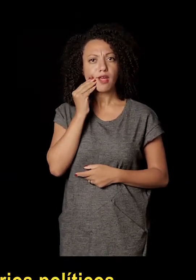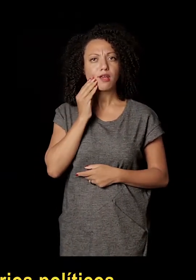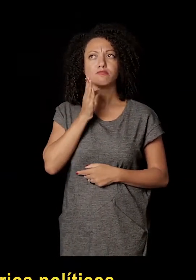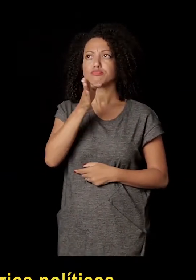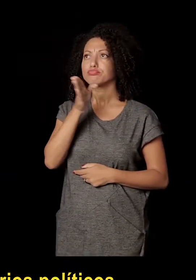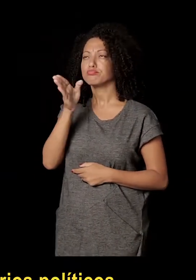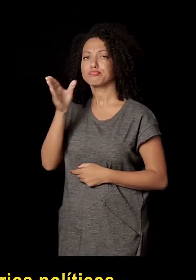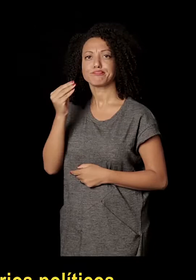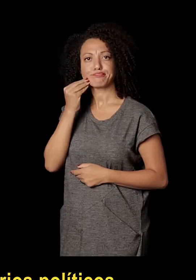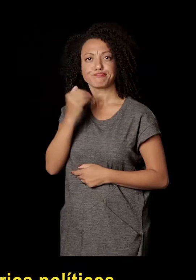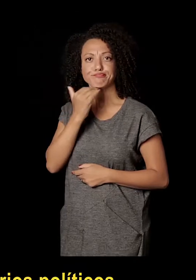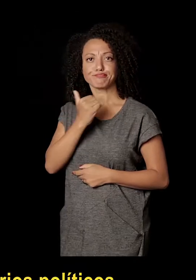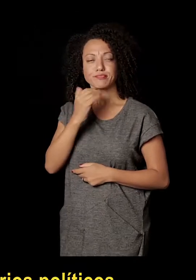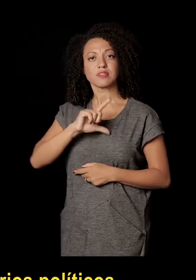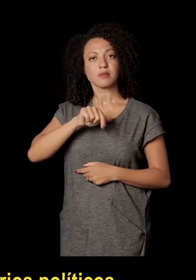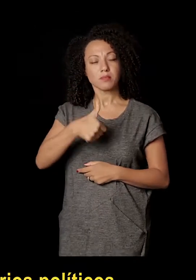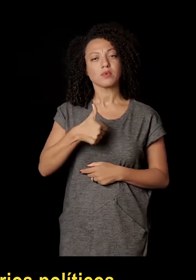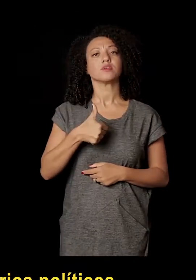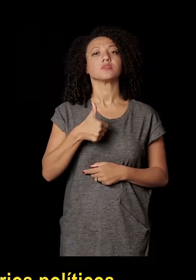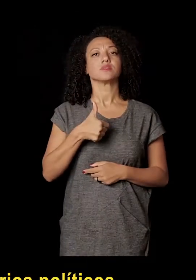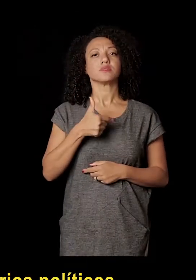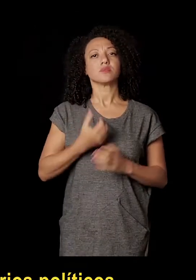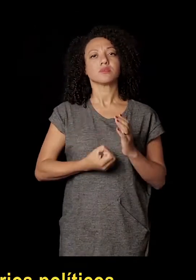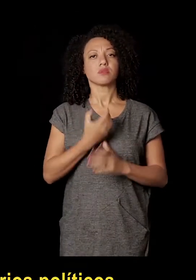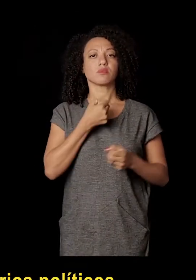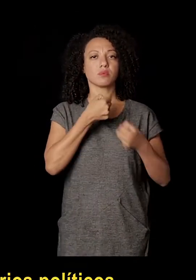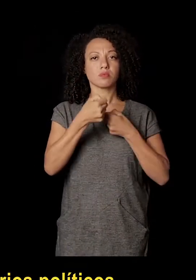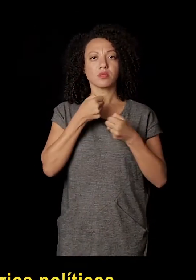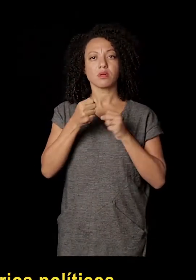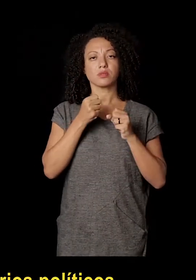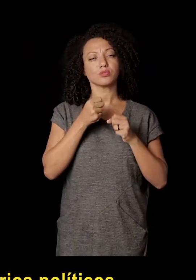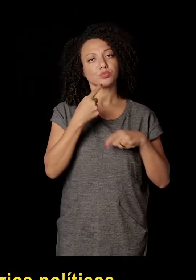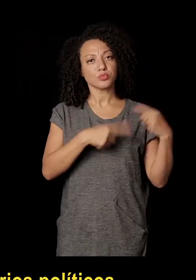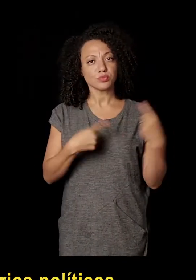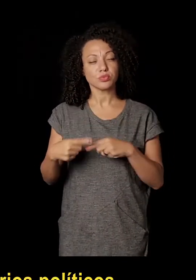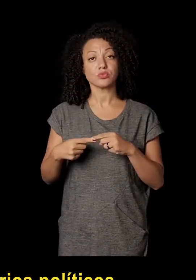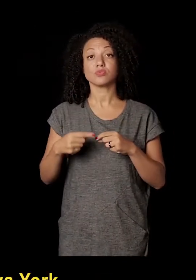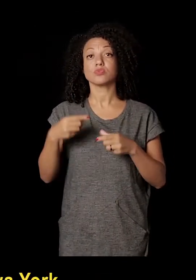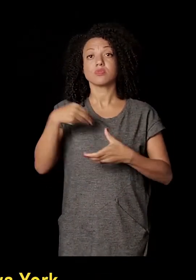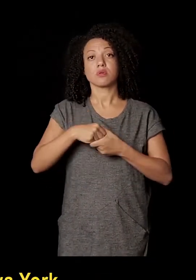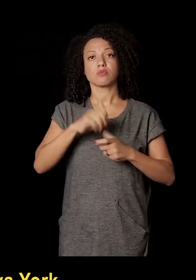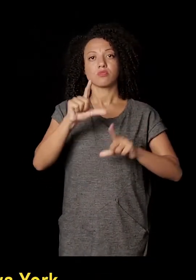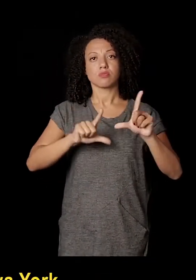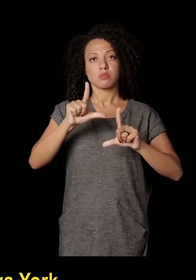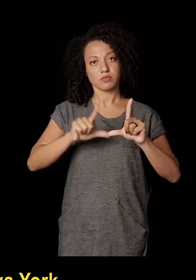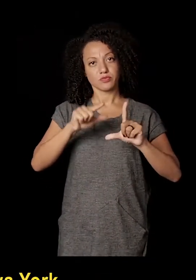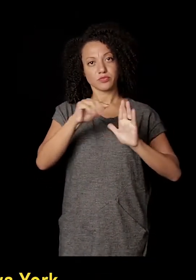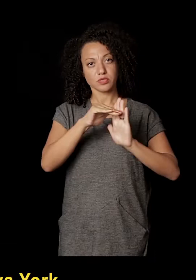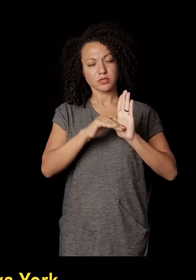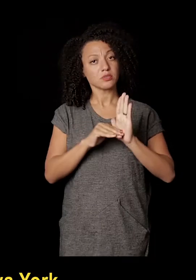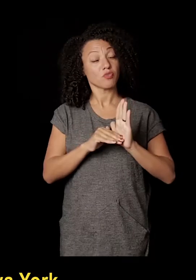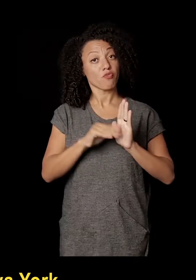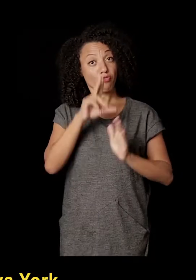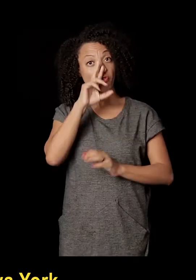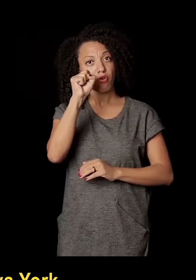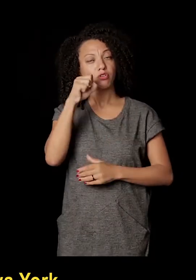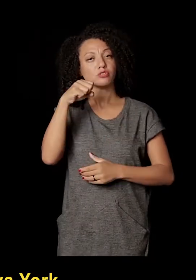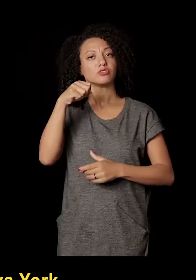and then I was a political documentary producer for a very